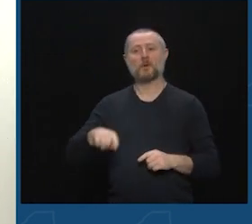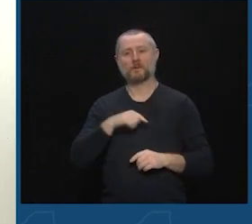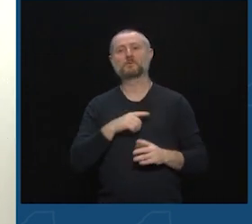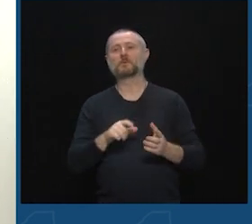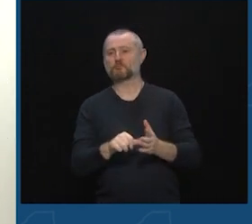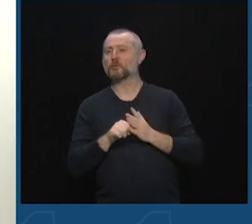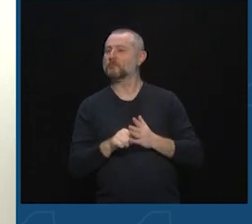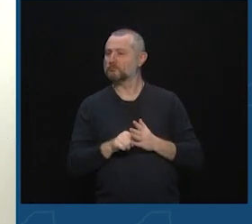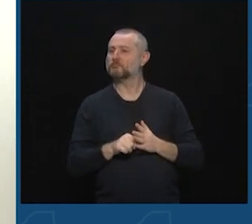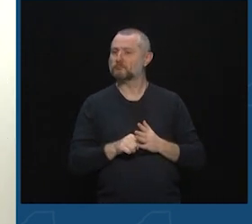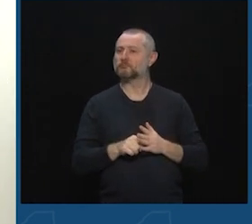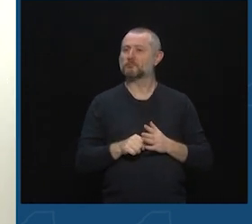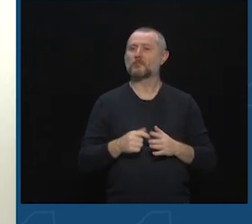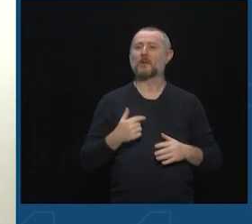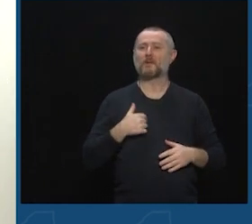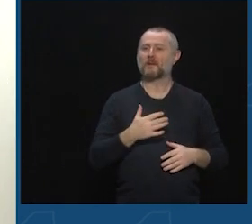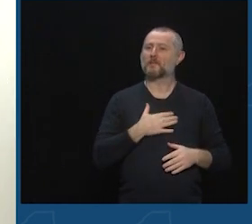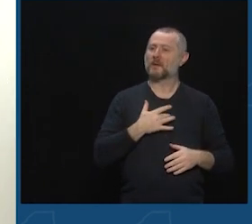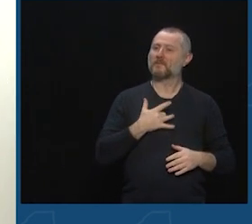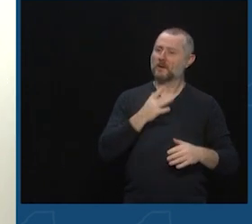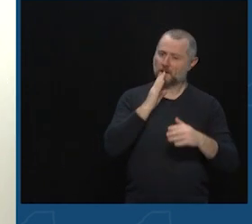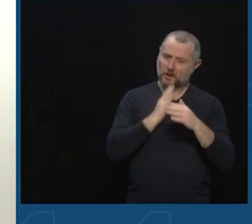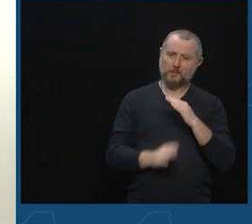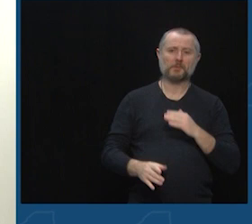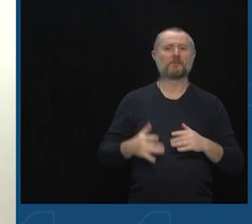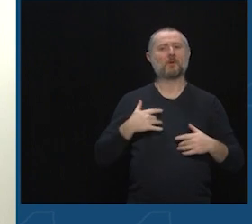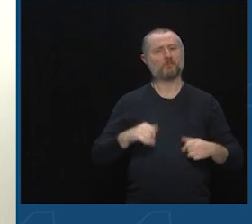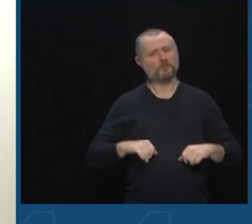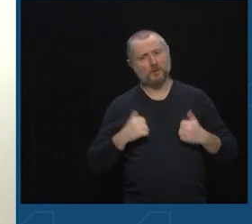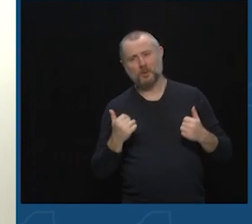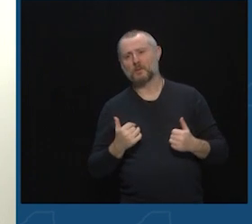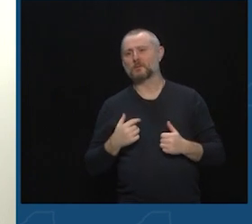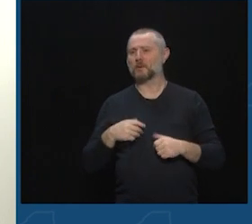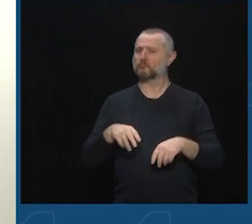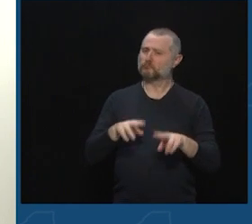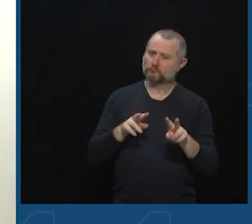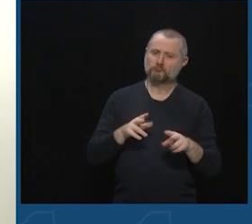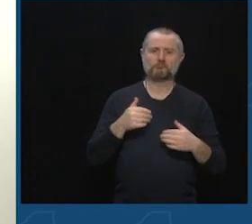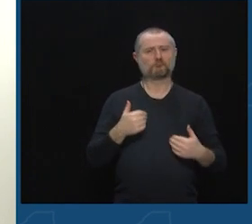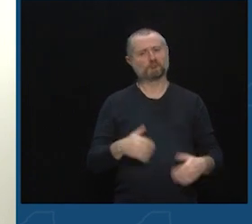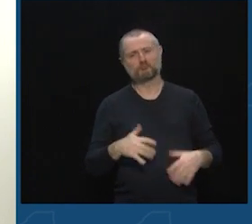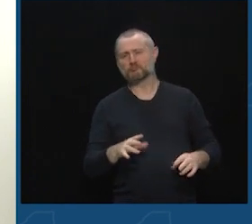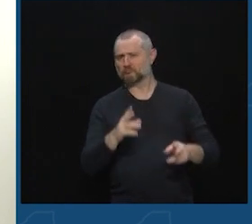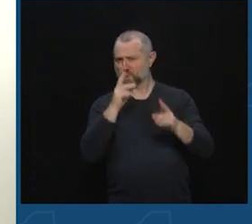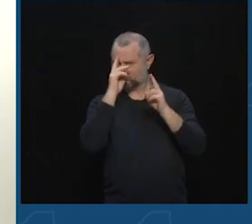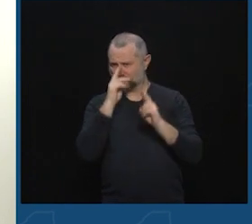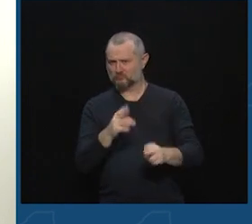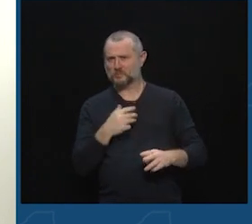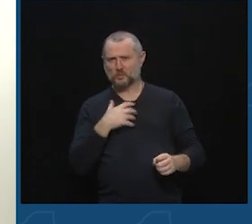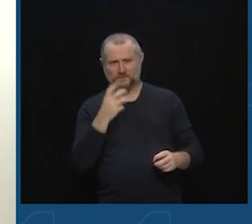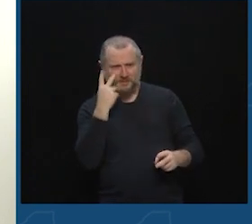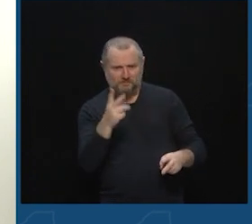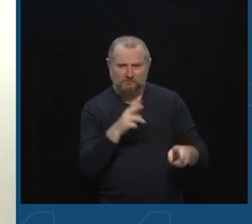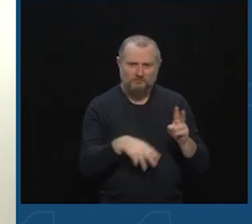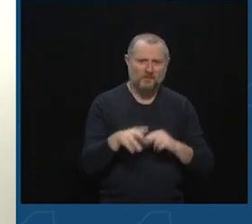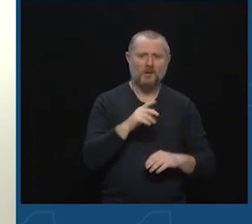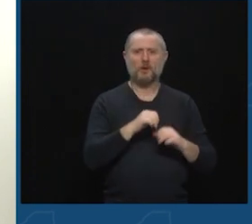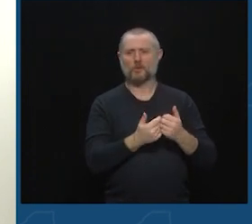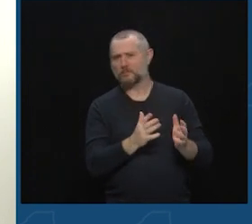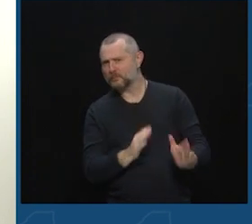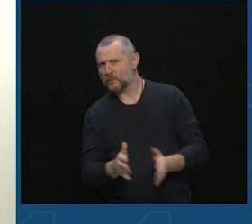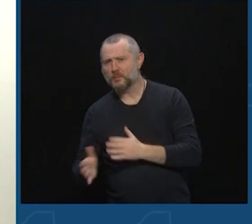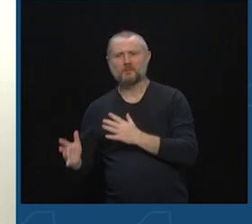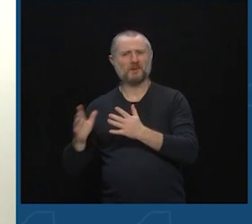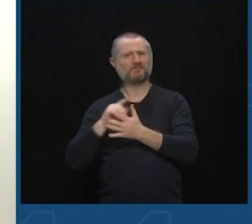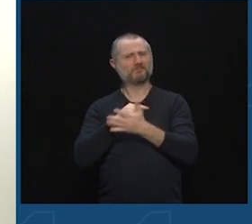surprised but more humbled and just proud to have you here on the ground, understanding the impacts and the damage, marshaling resources. We couldn't have got